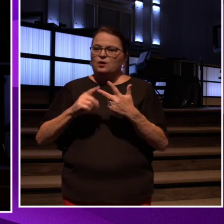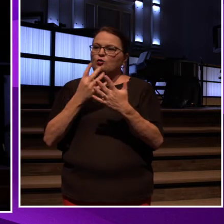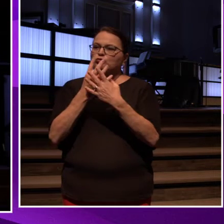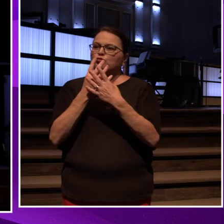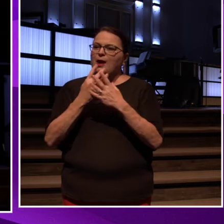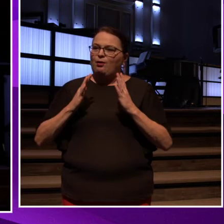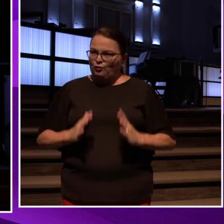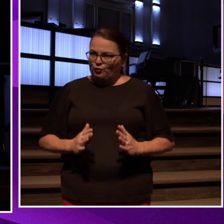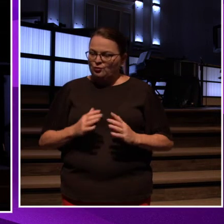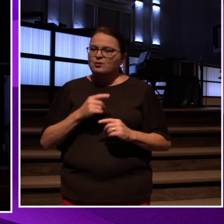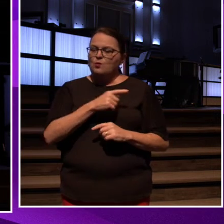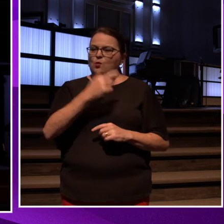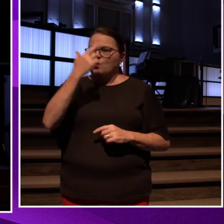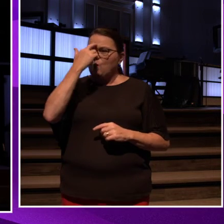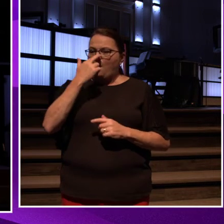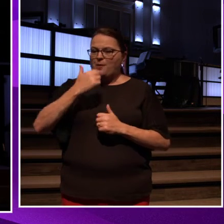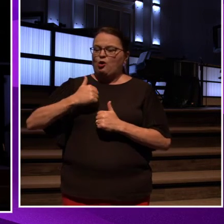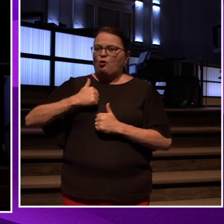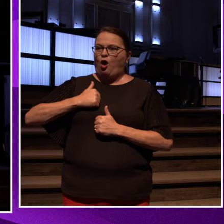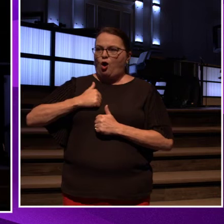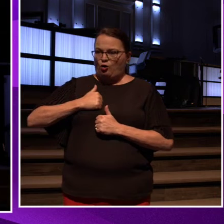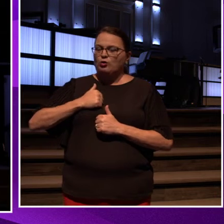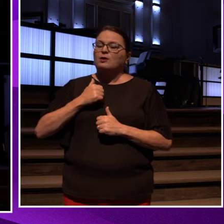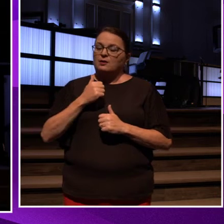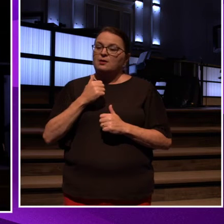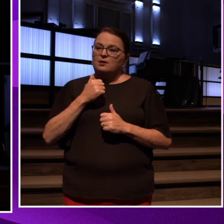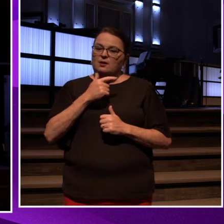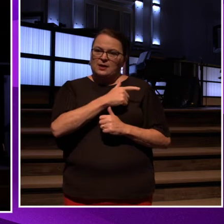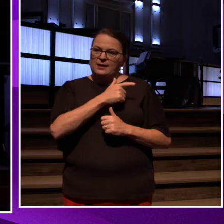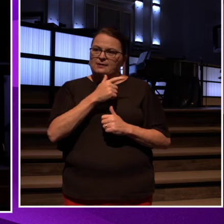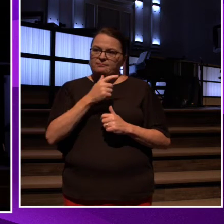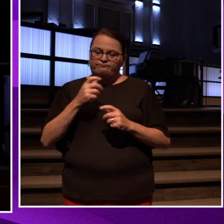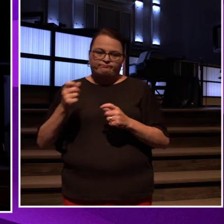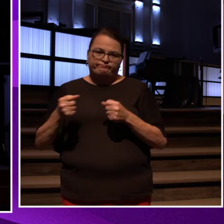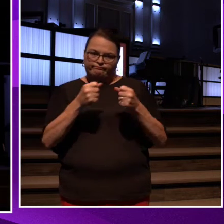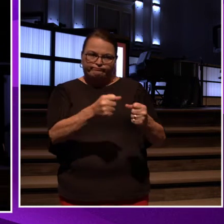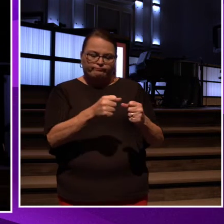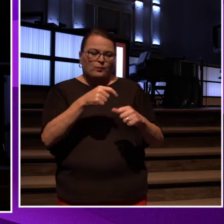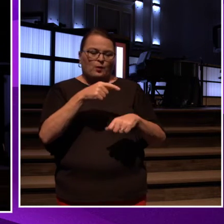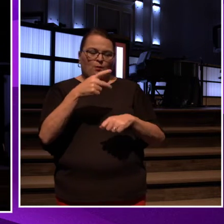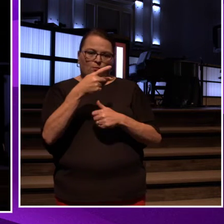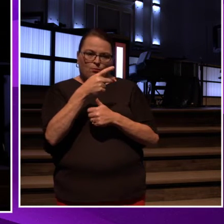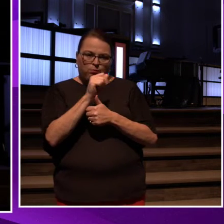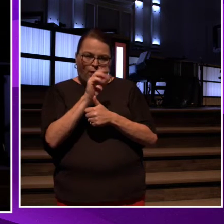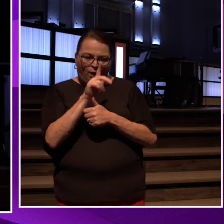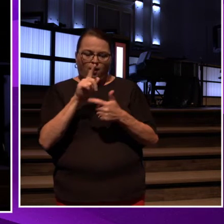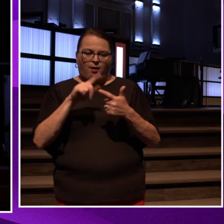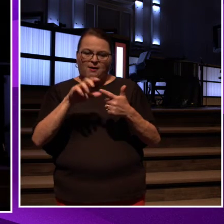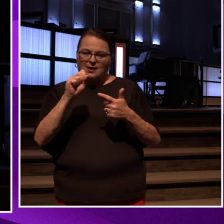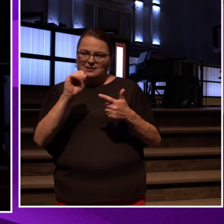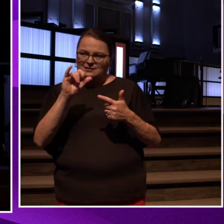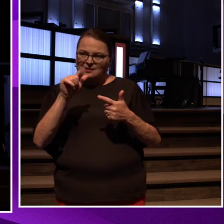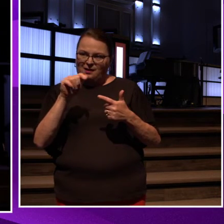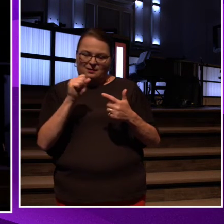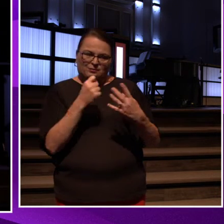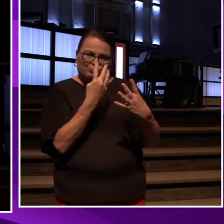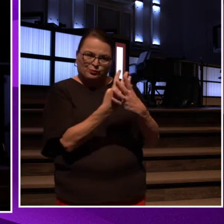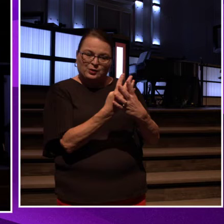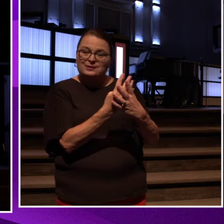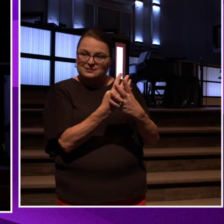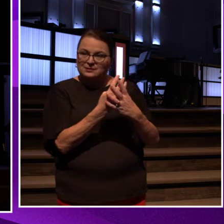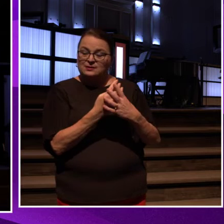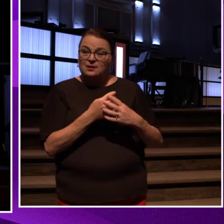Roman guard, who had entrusted Paul and Silas into the prison, because not only were they in prison in Rome, this church